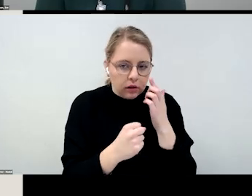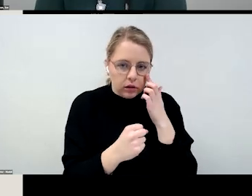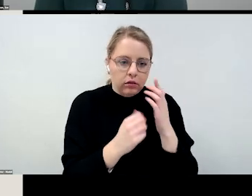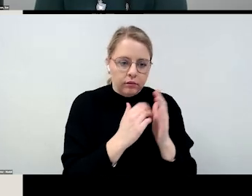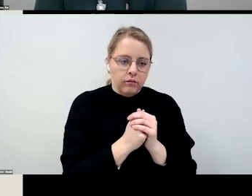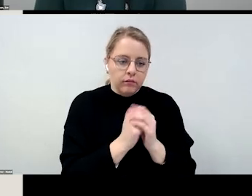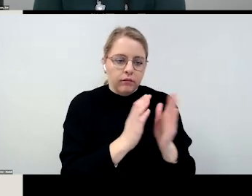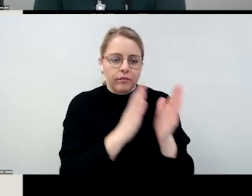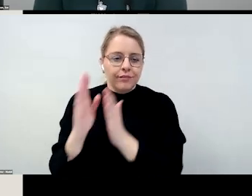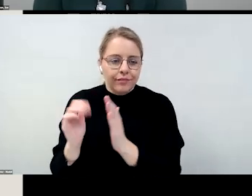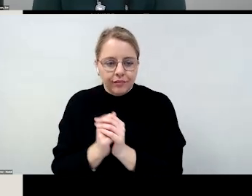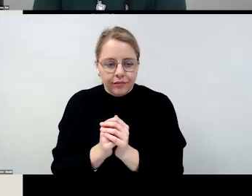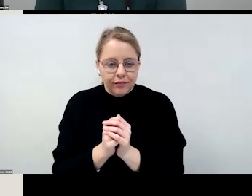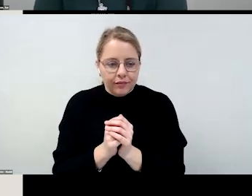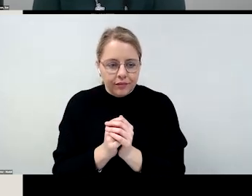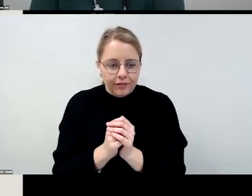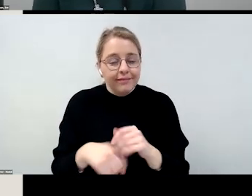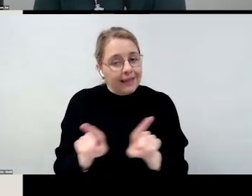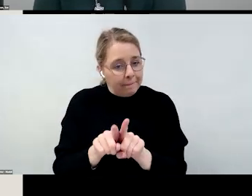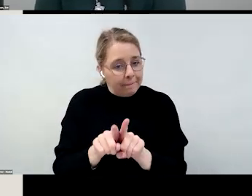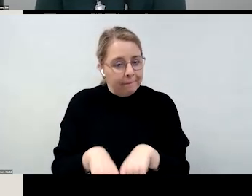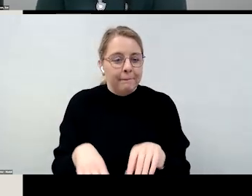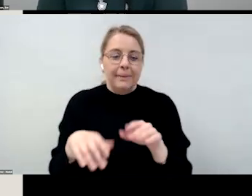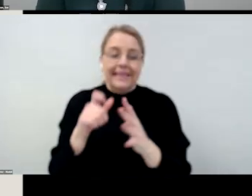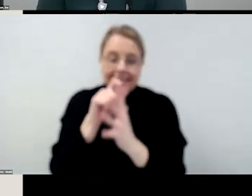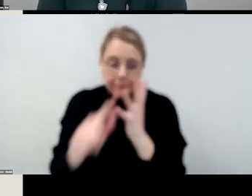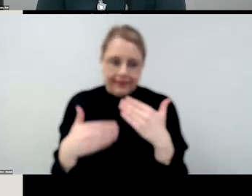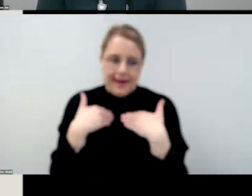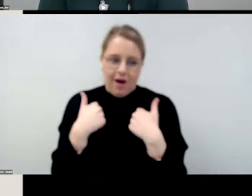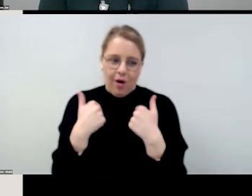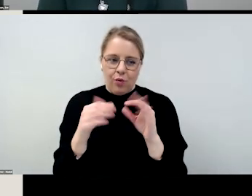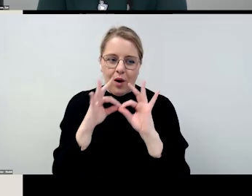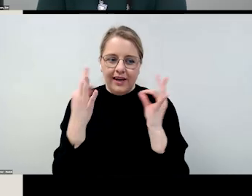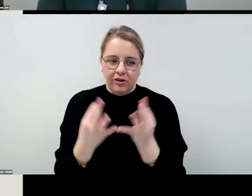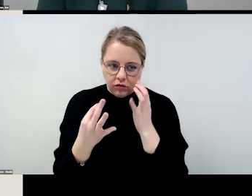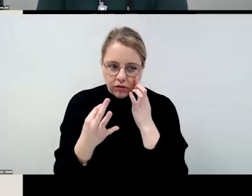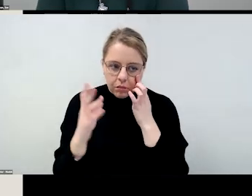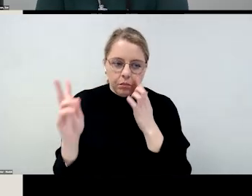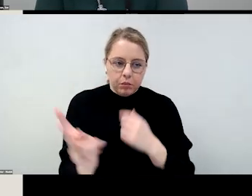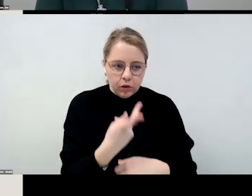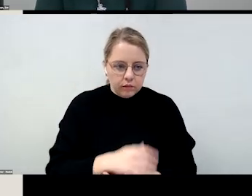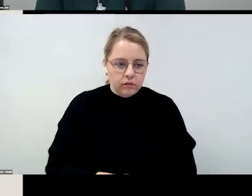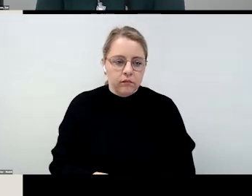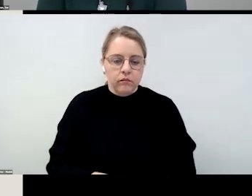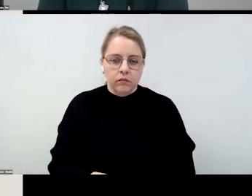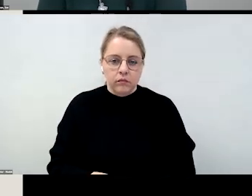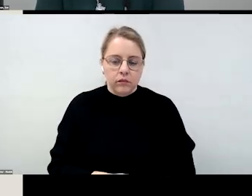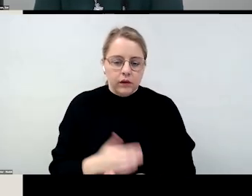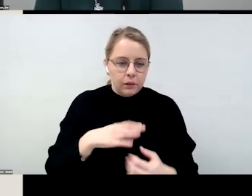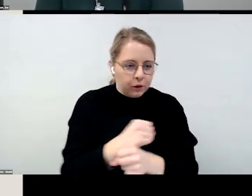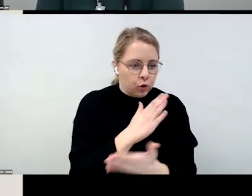this. We also need disability literate health organizations, so understanding among healthcare professionals about disability health